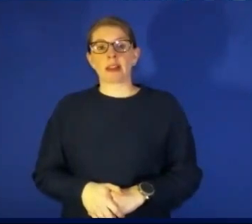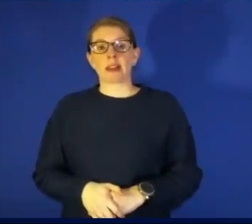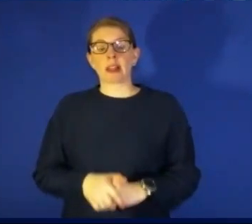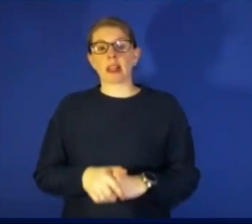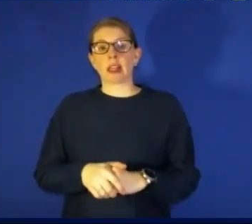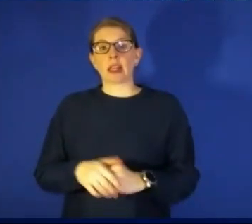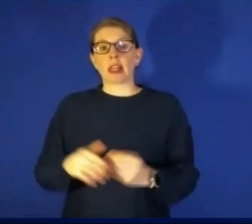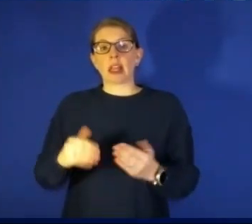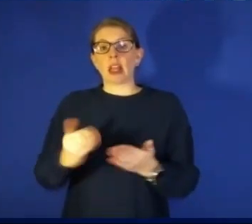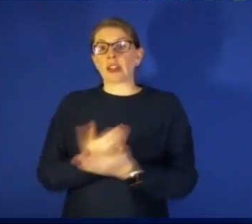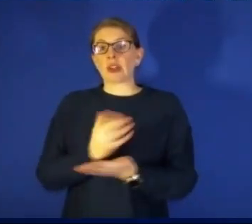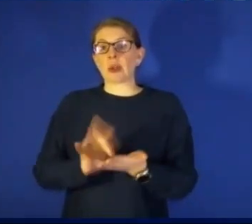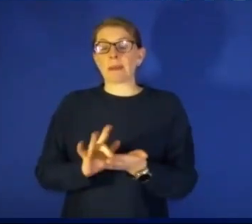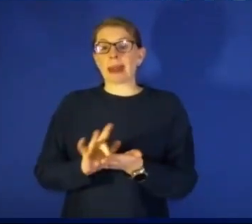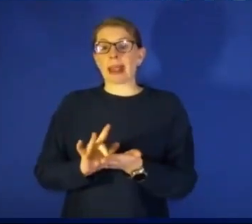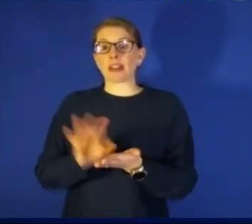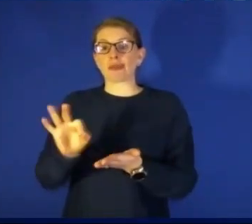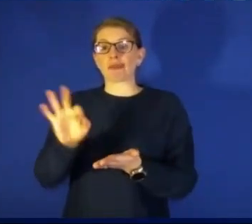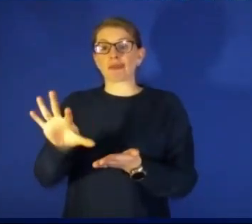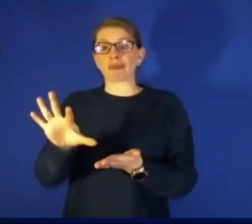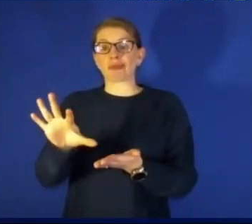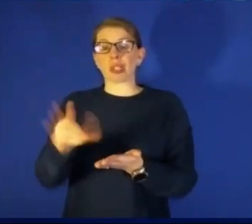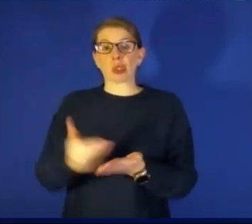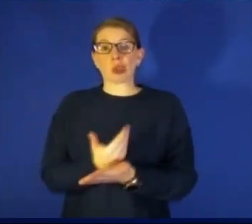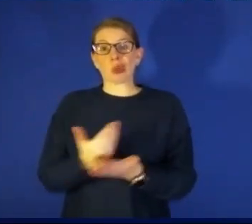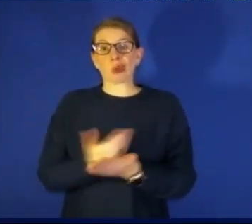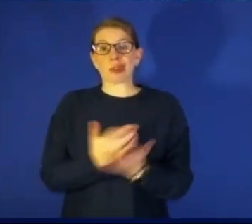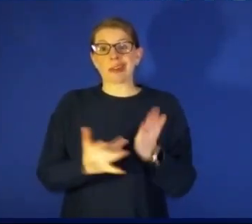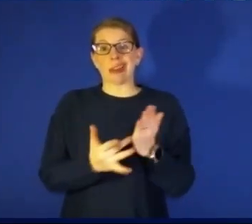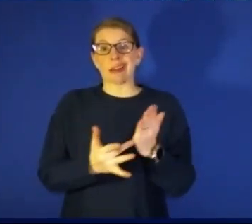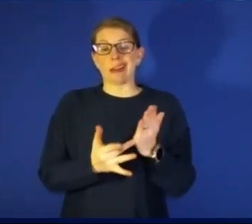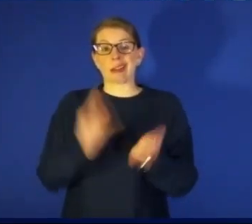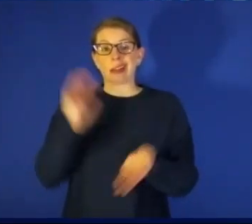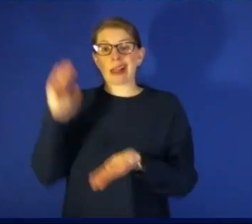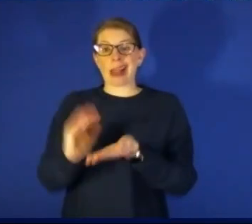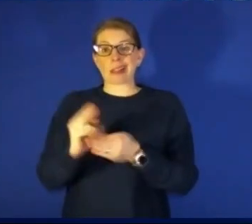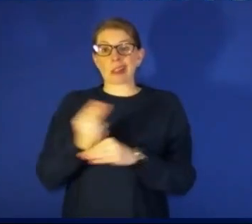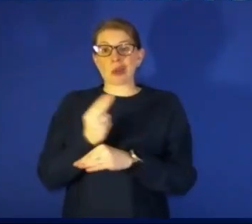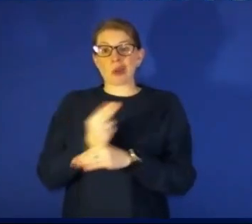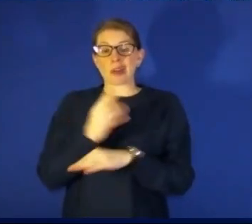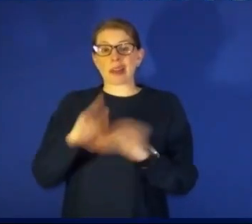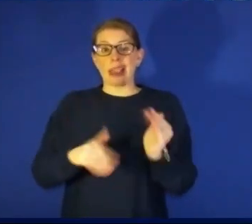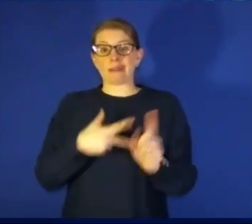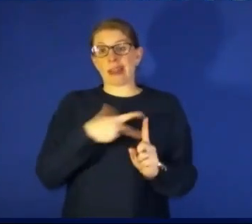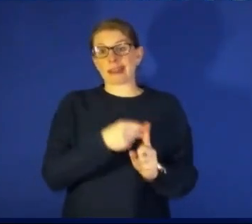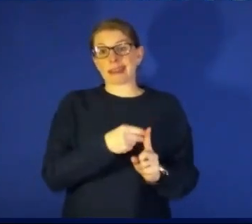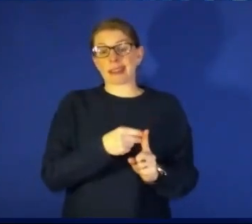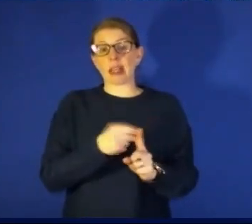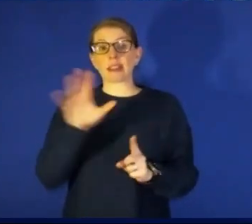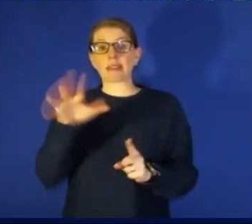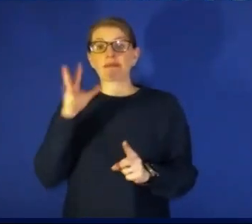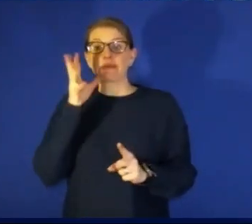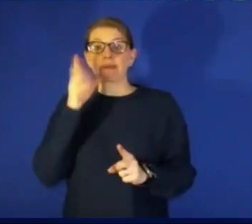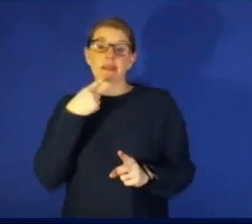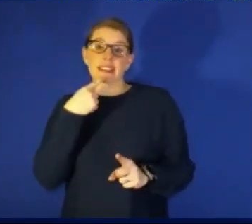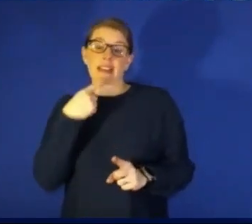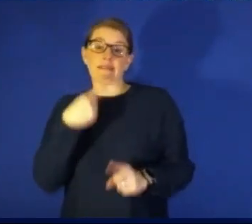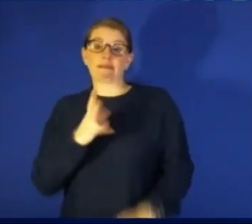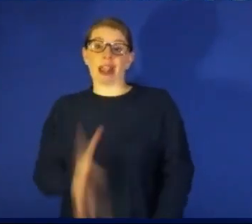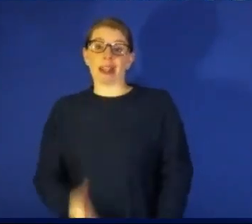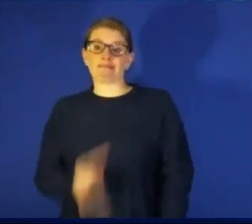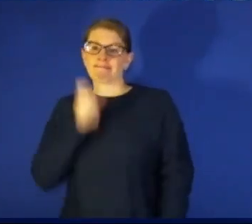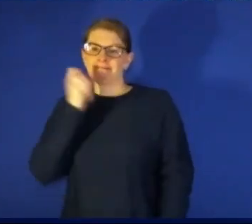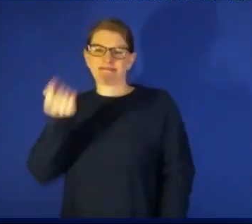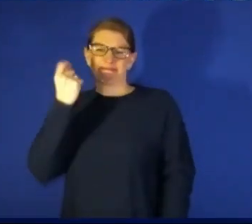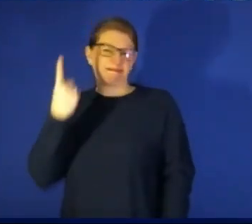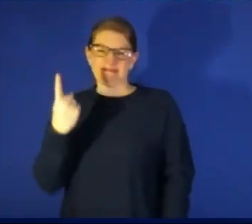their diabetes, which is much newer, and the technology is less used than the vaccine, and they'll say fine. So I don't quite